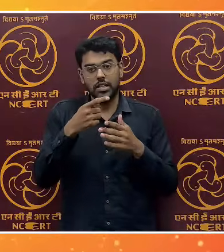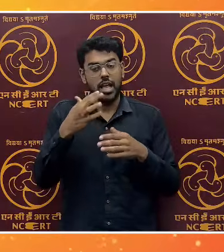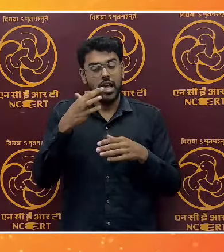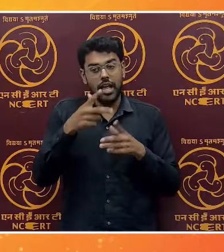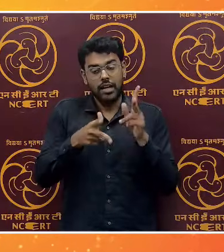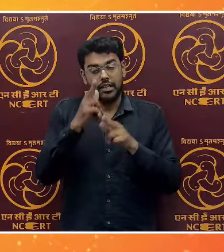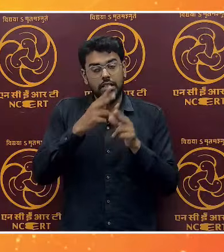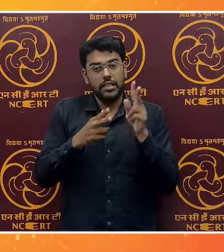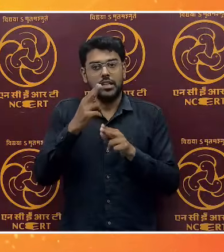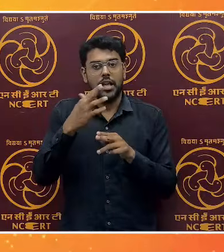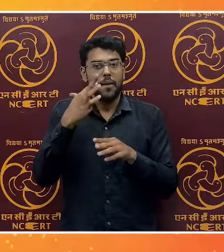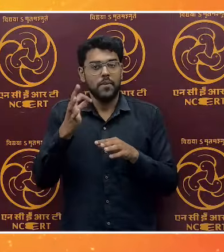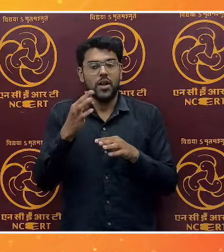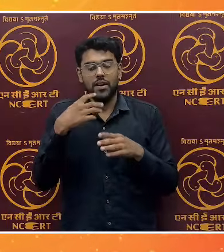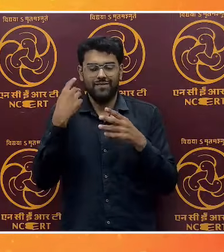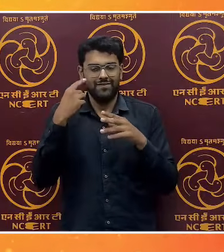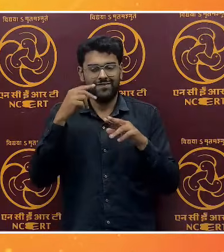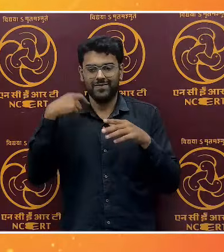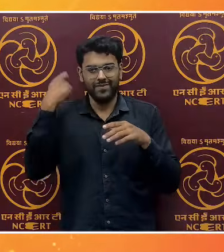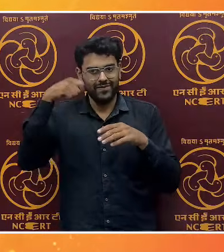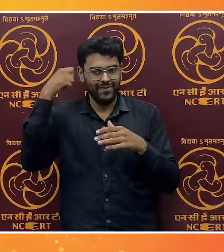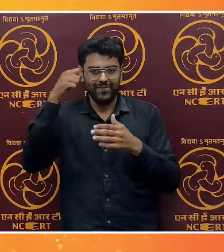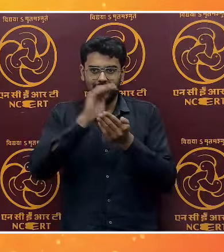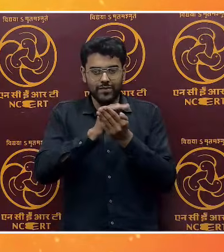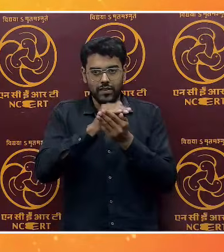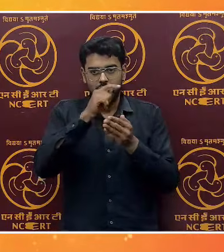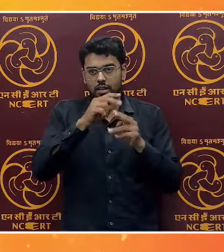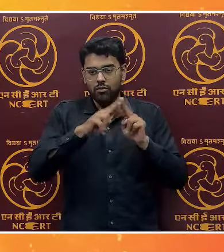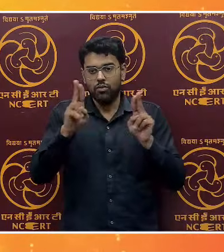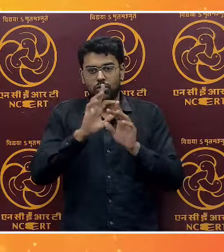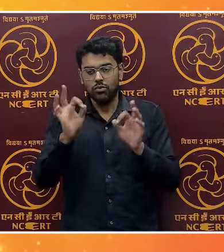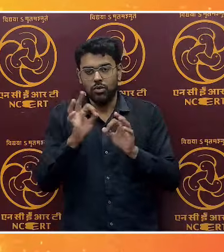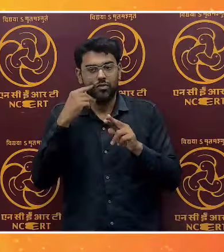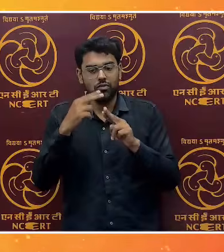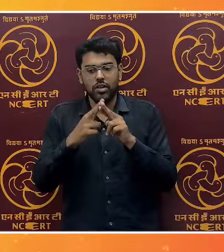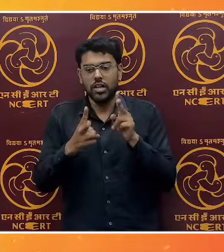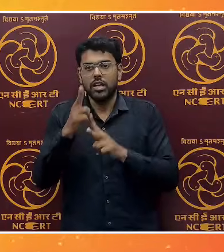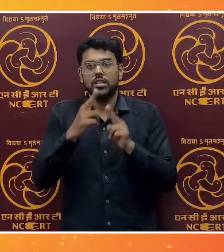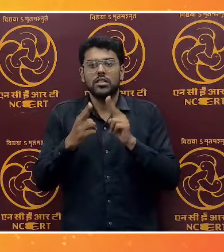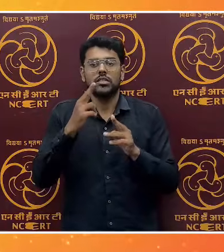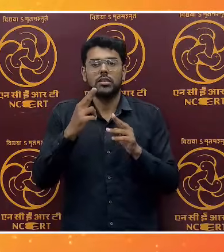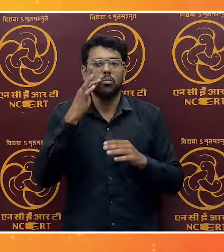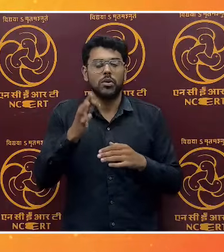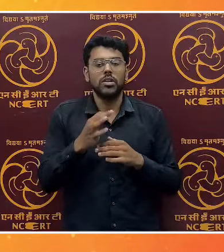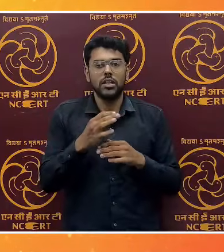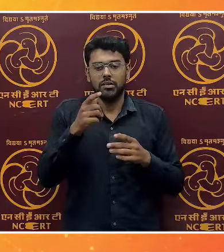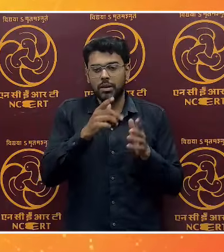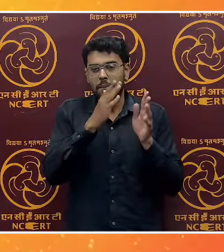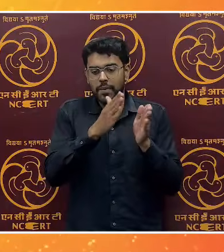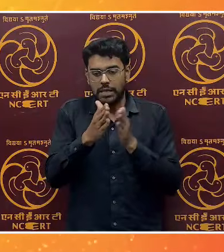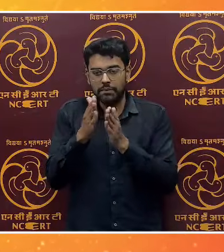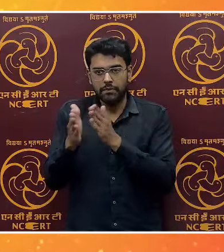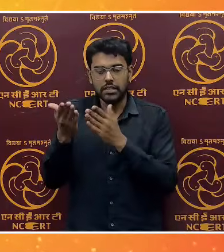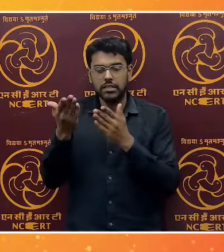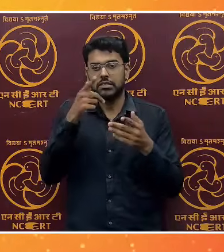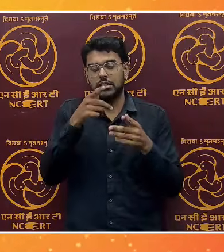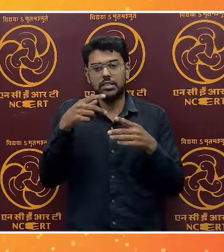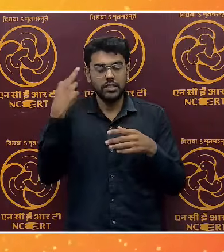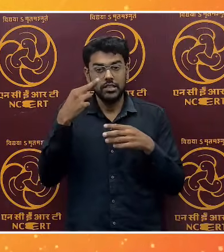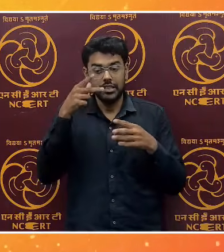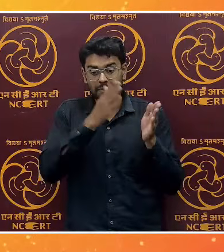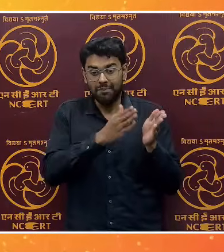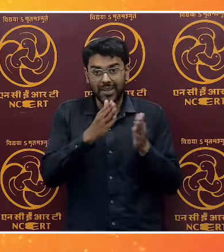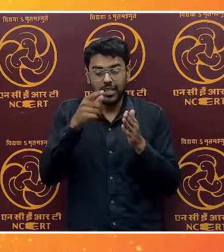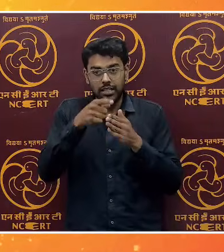important because what we have shot, it's incomplete without editing, because we have shot in bits and pieces, and these pieces